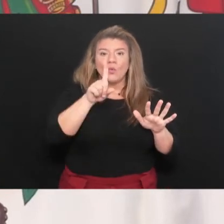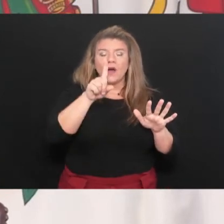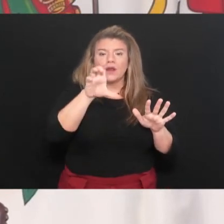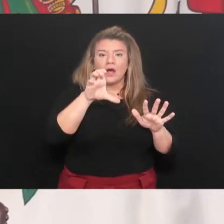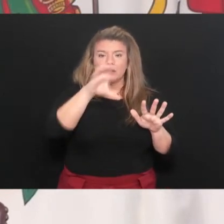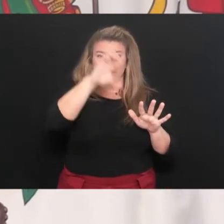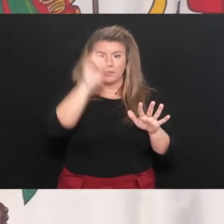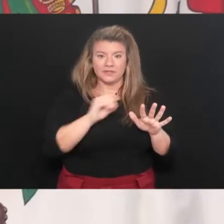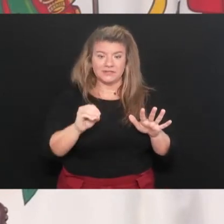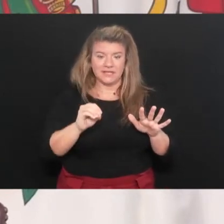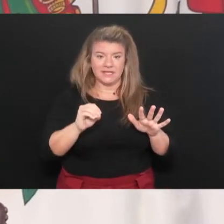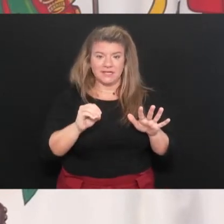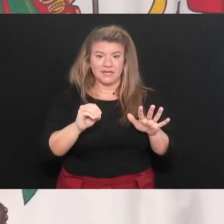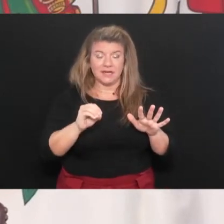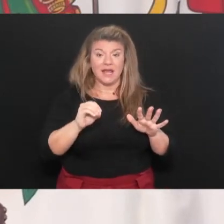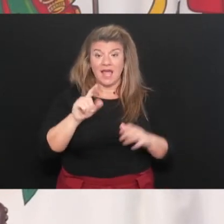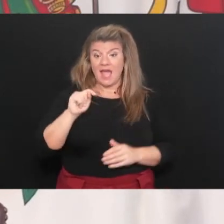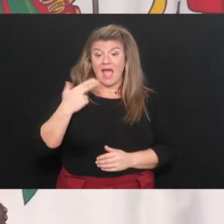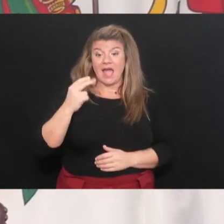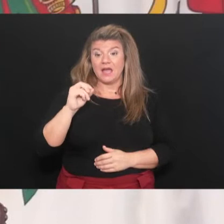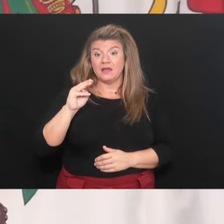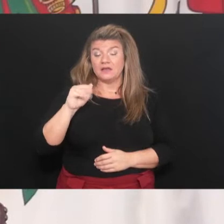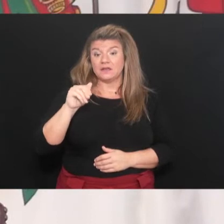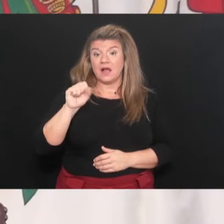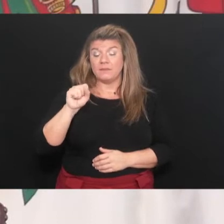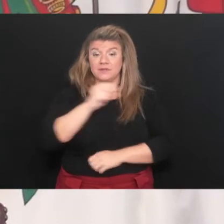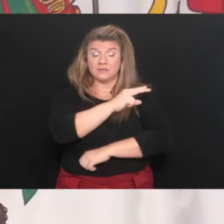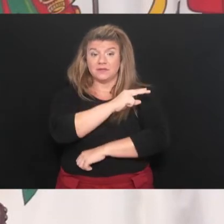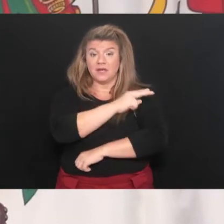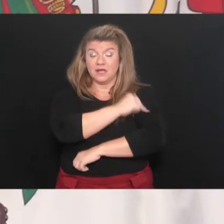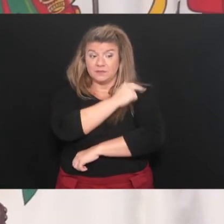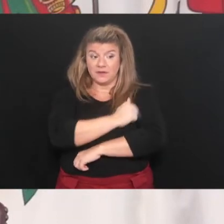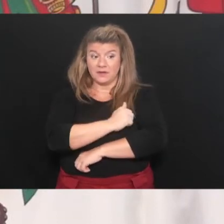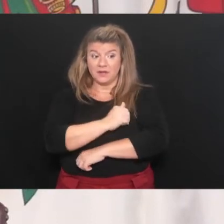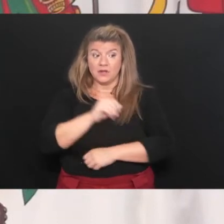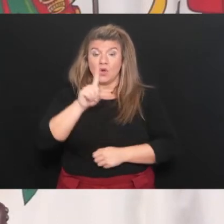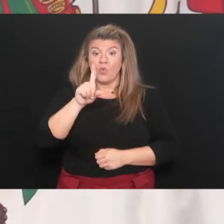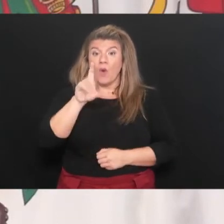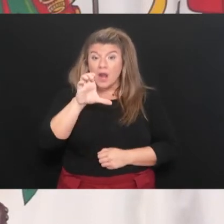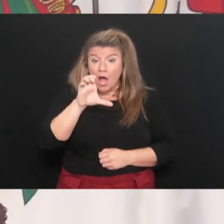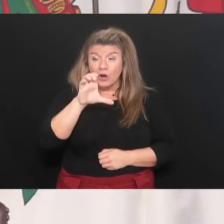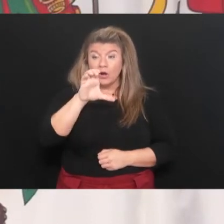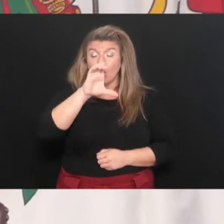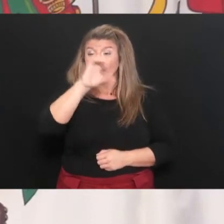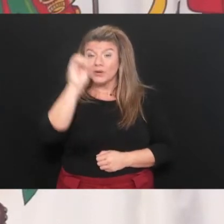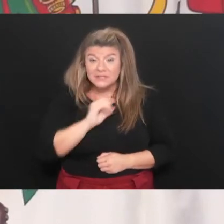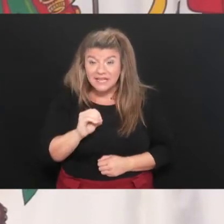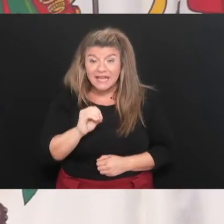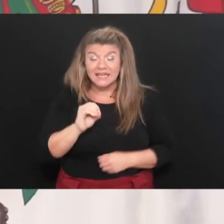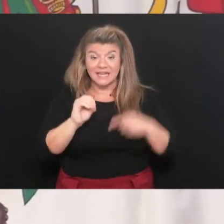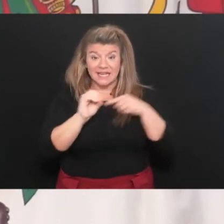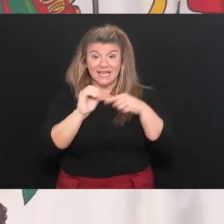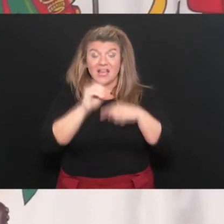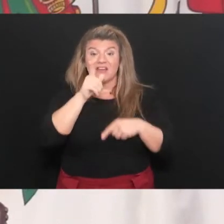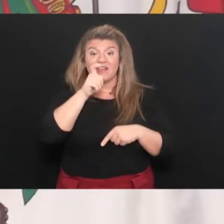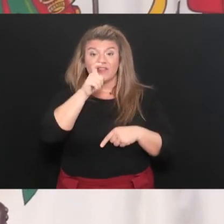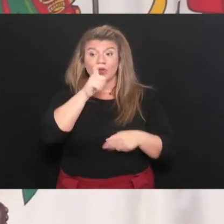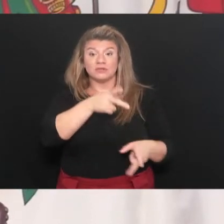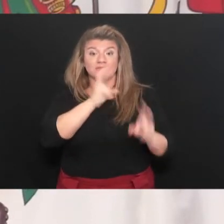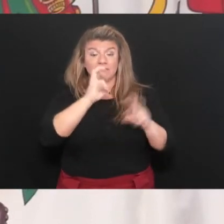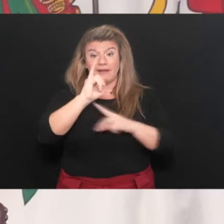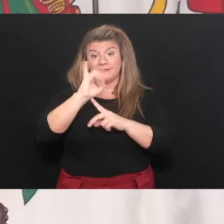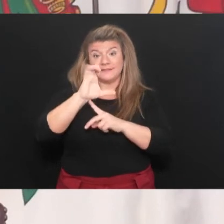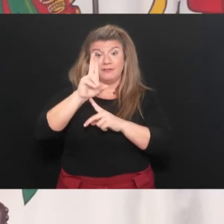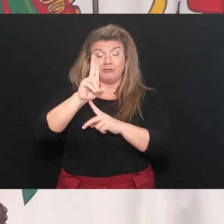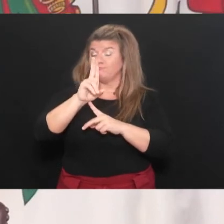100% at Thomas Hospitals, at 100% of those that are in the ICU units